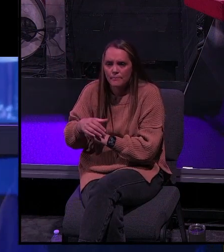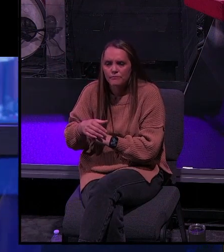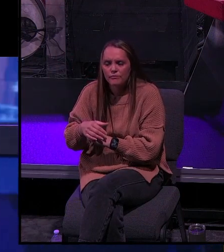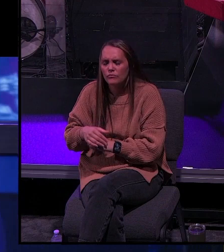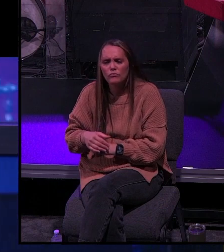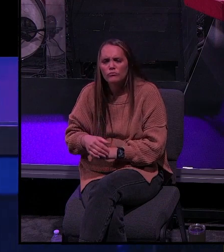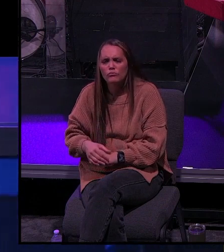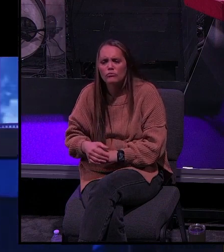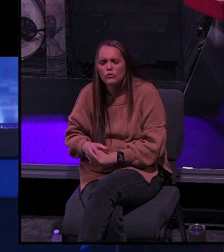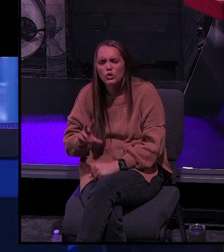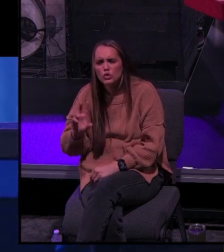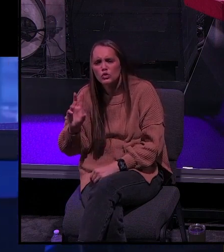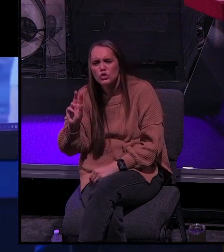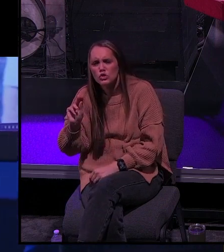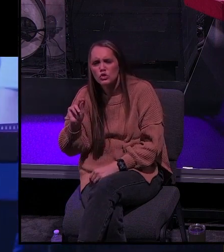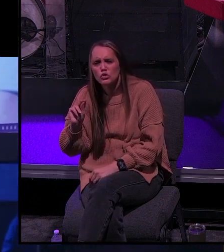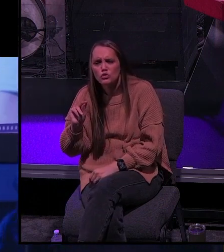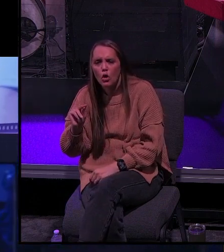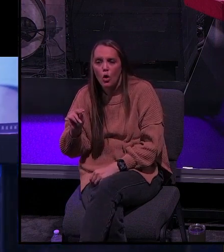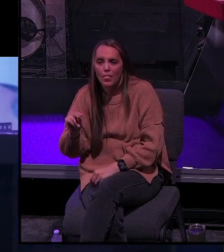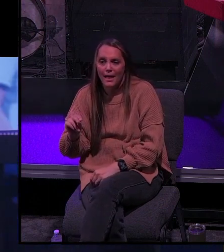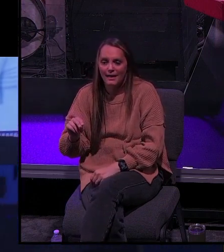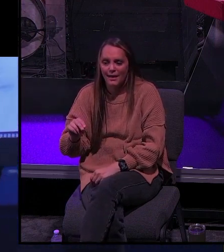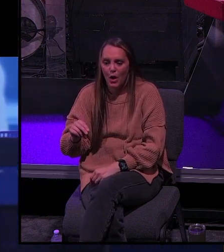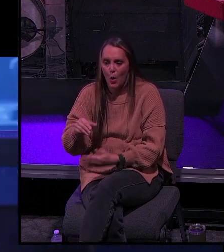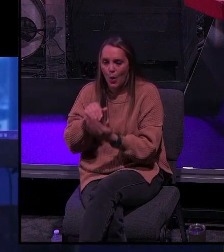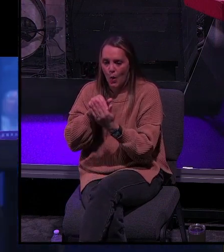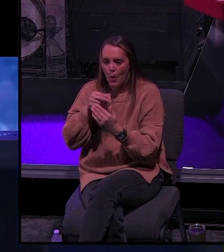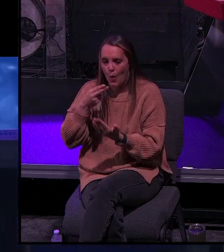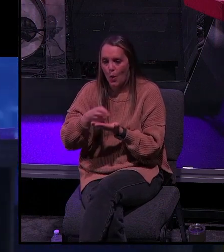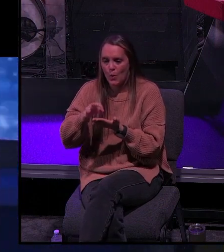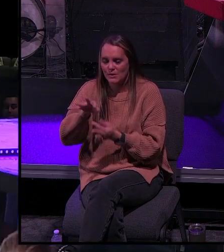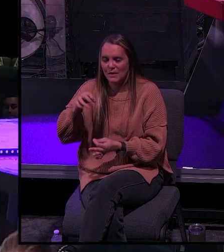no backstage pass to the Holy Spirit.